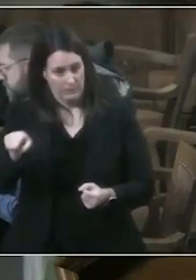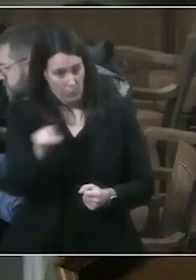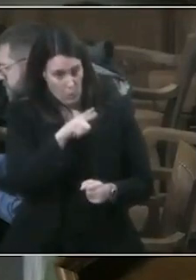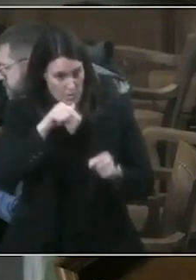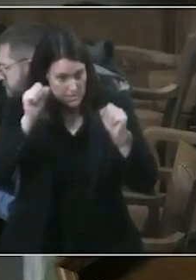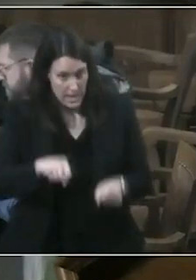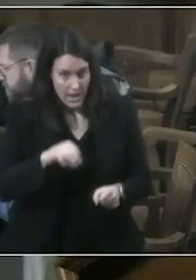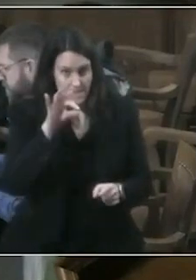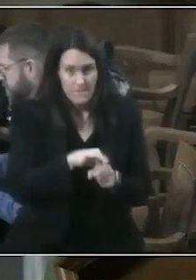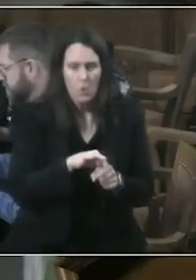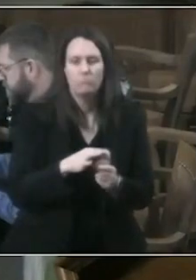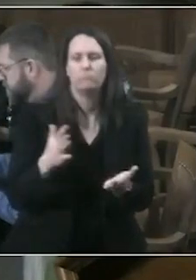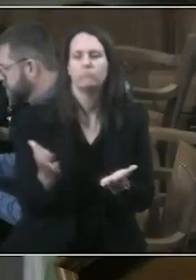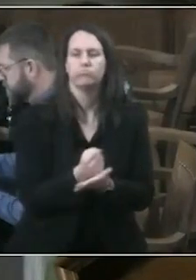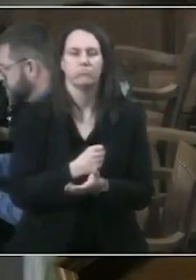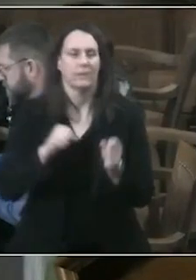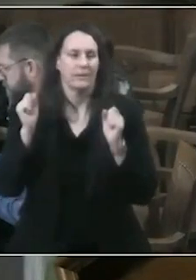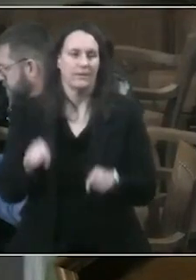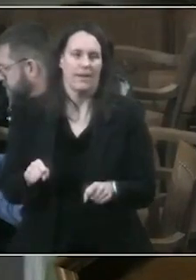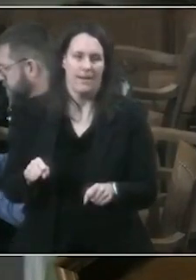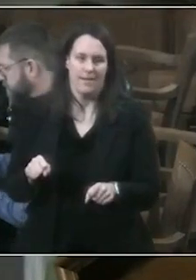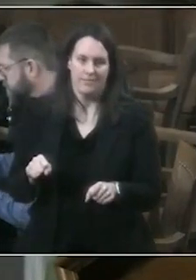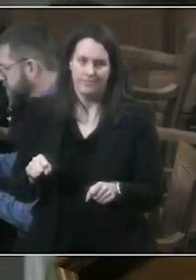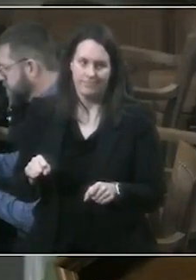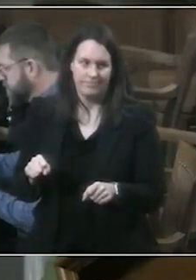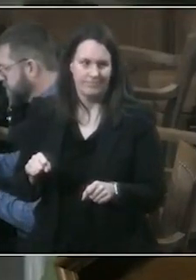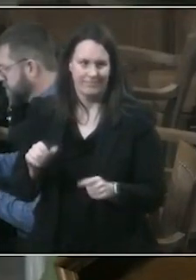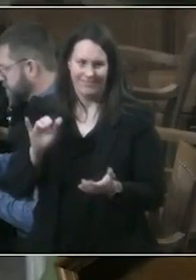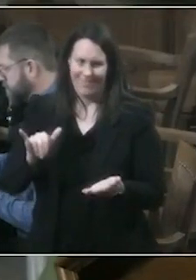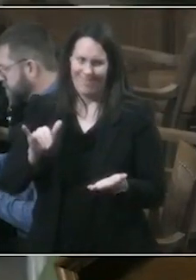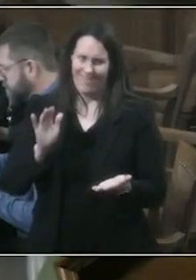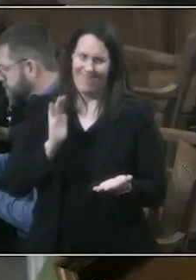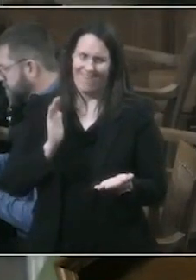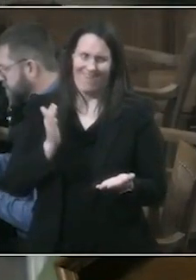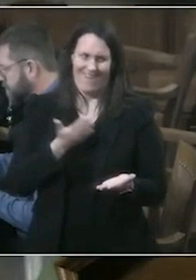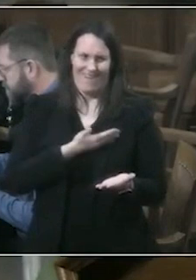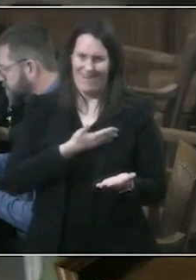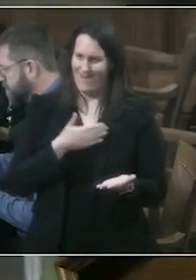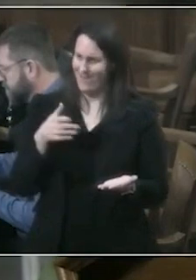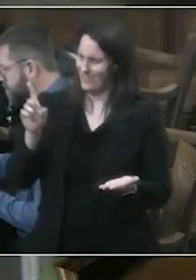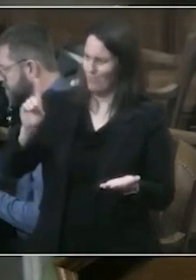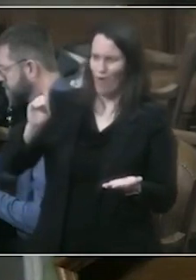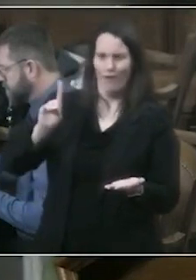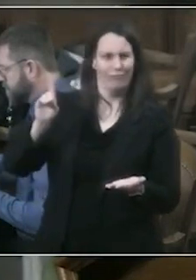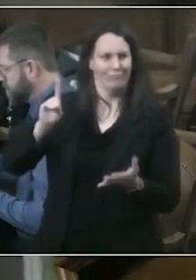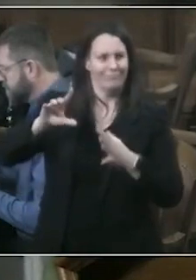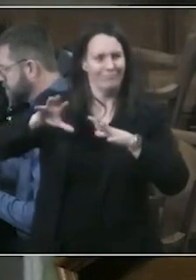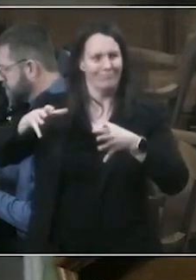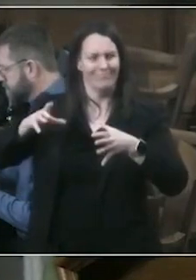participate in the most precious and fundamental function of our democracy, the right to vote.